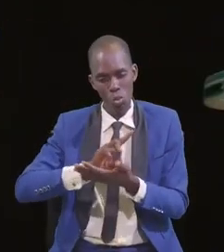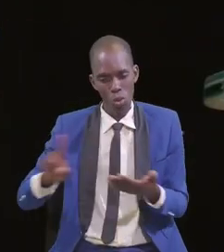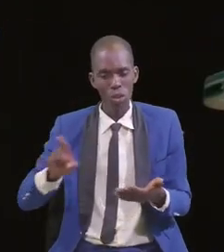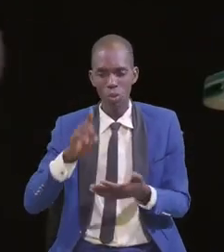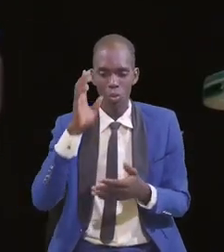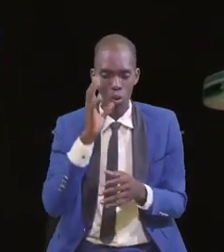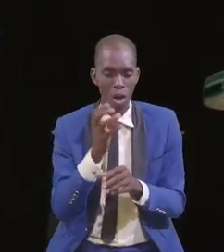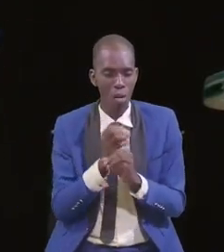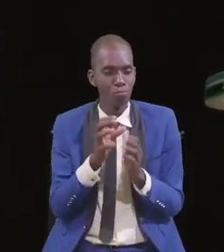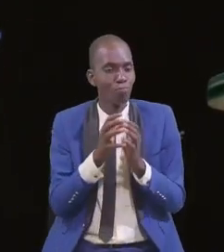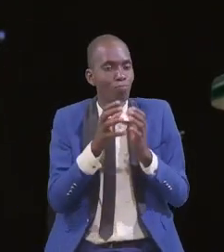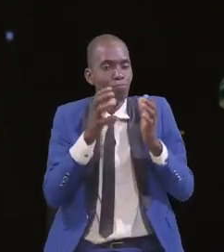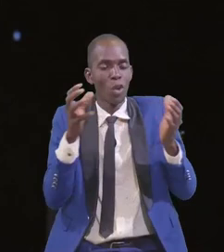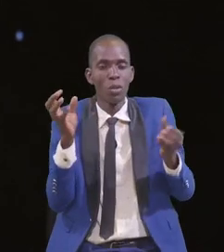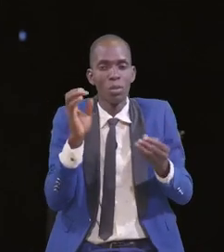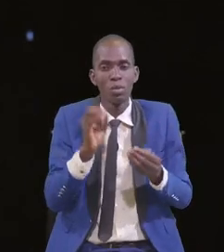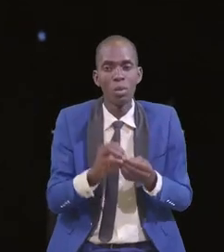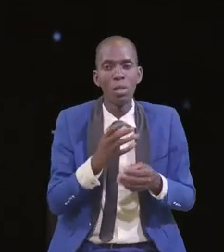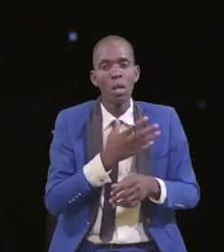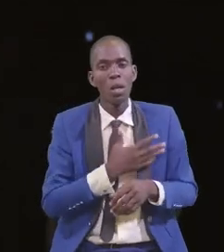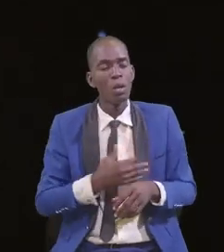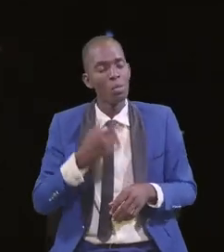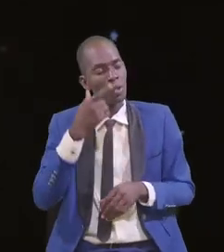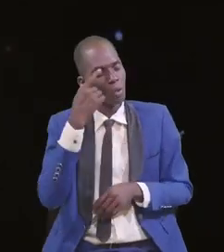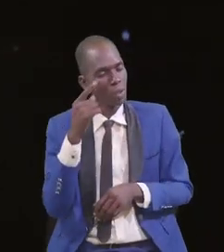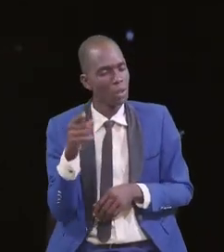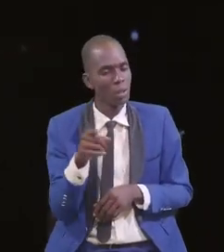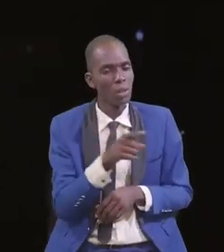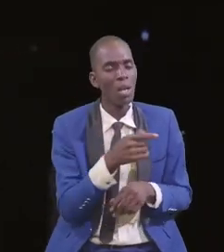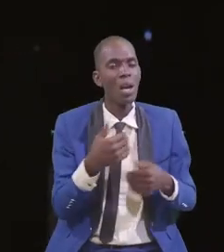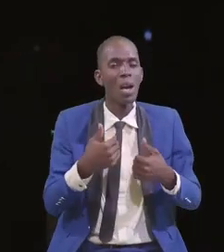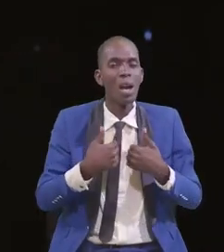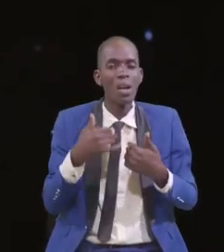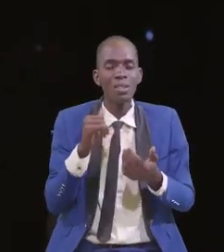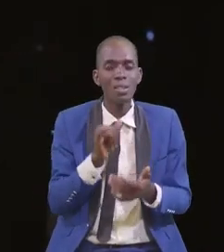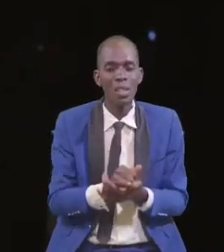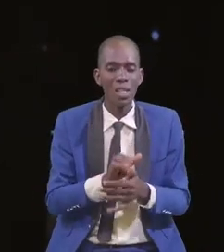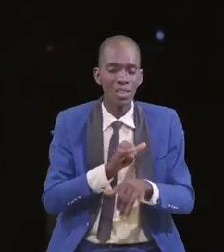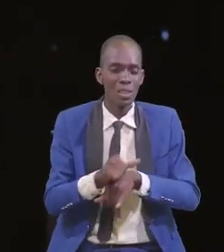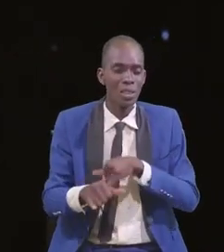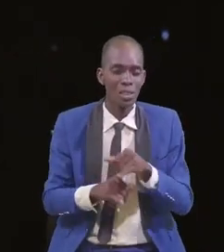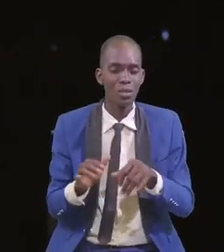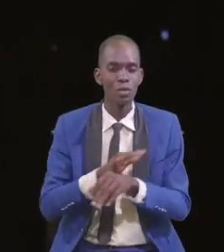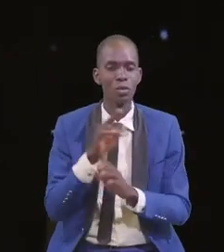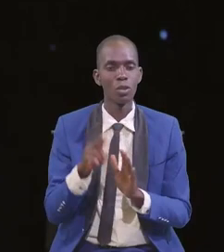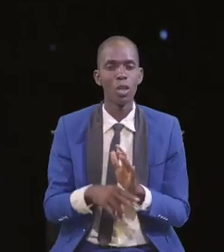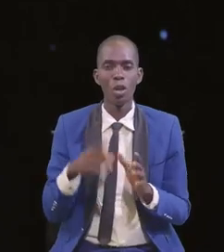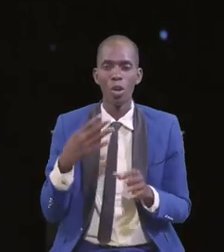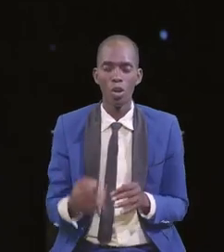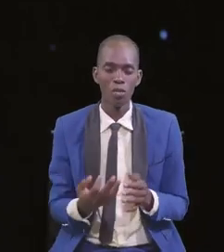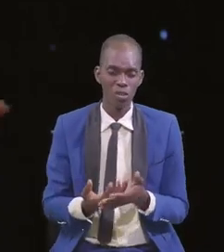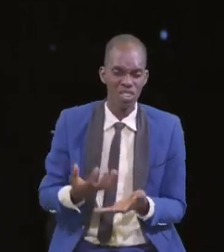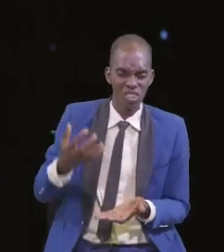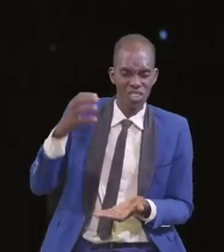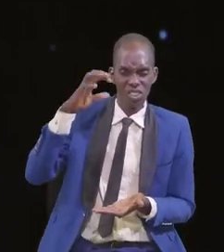have this. And because they have the deceitfulness of riches bugging them, they have